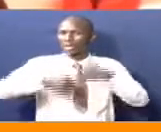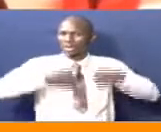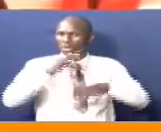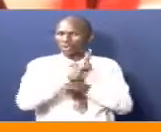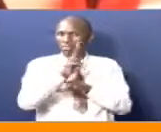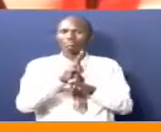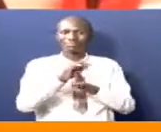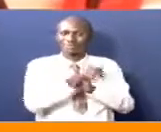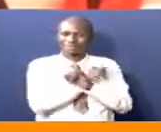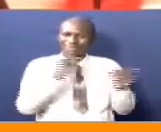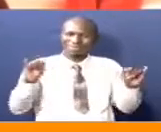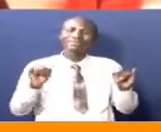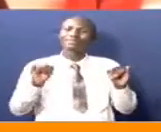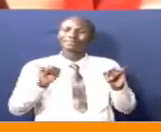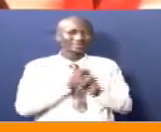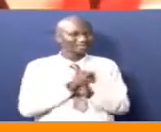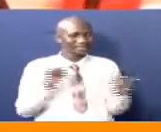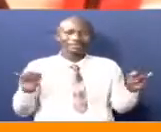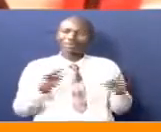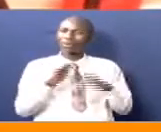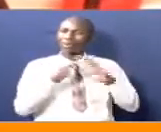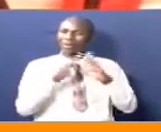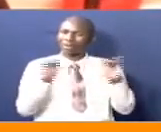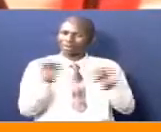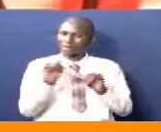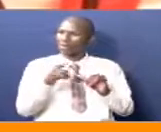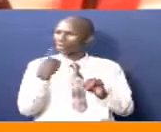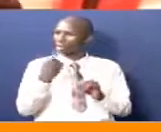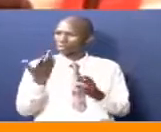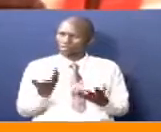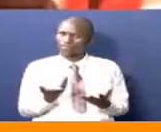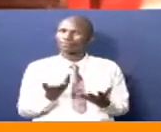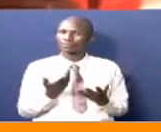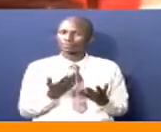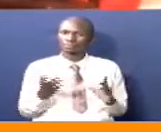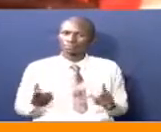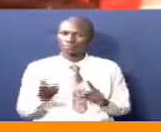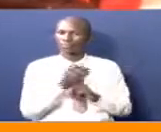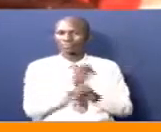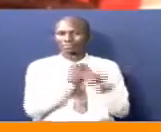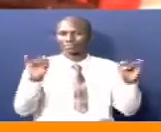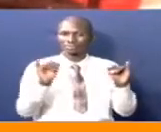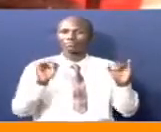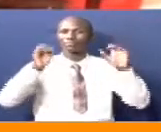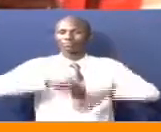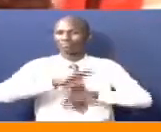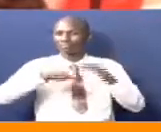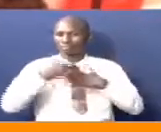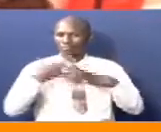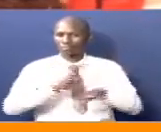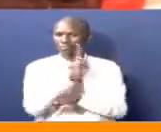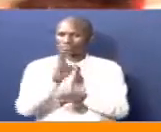these clean and sanitary toilets as well as keeping them clean so that those who